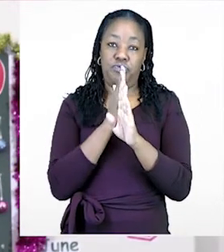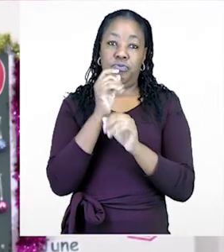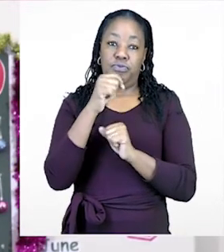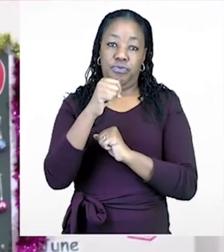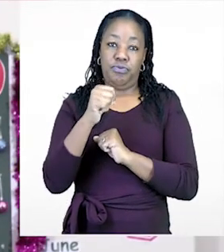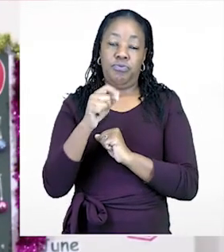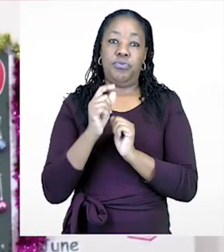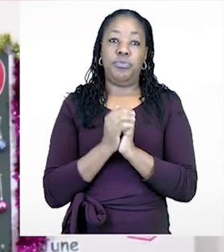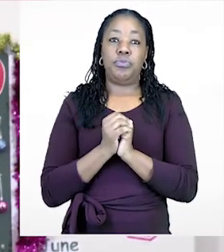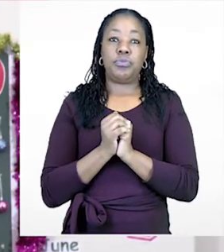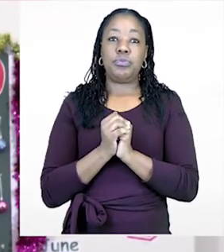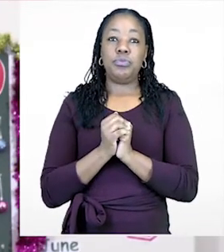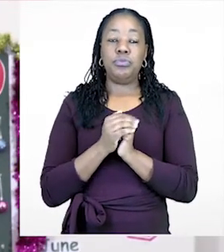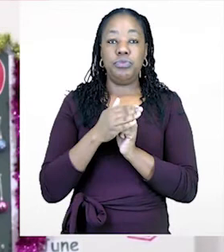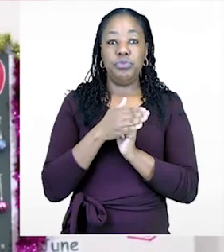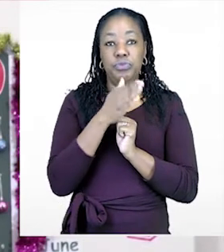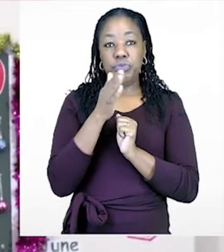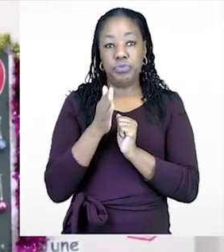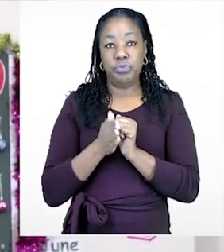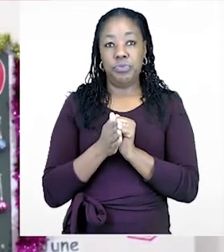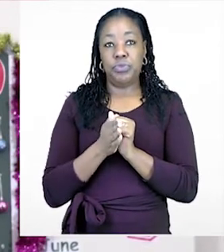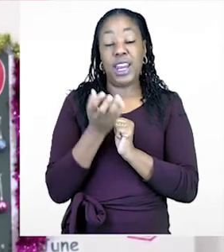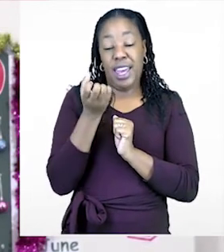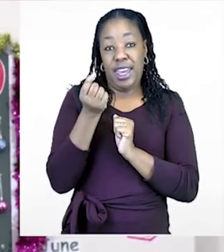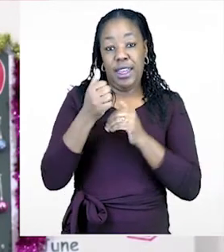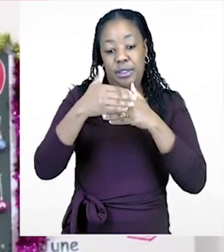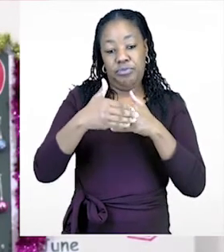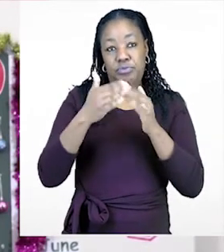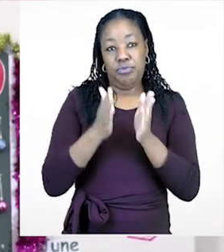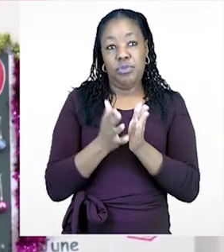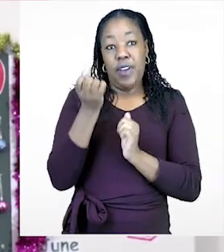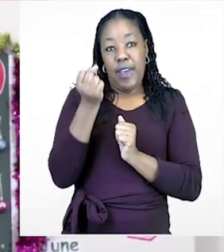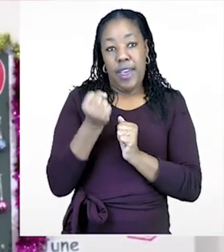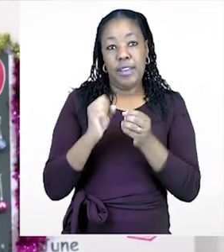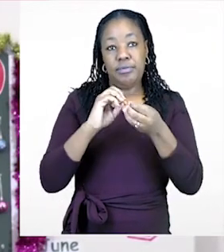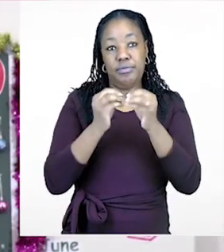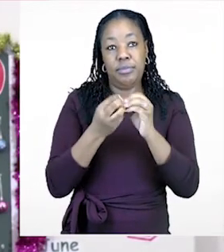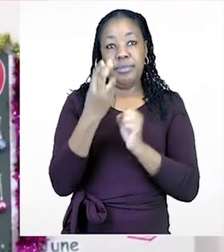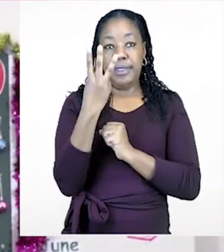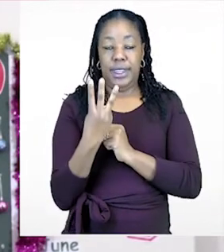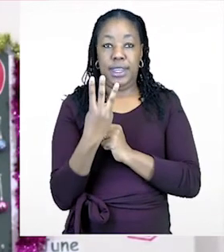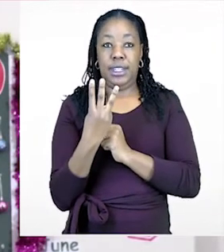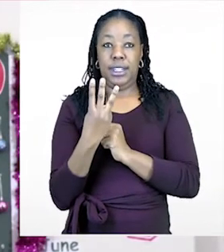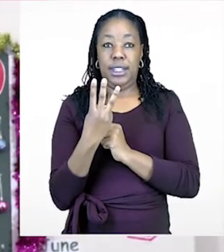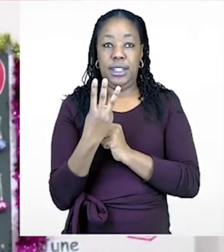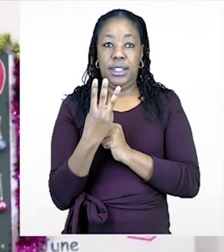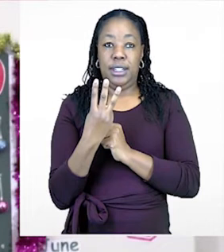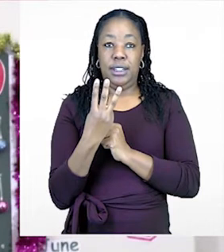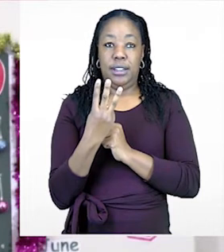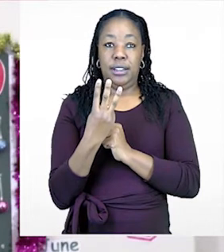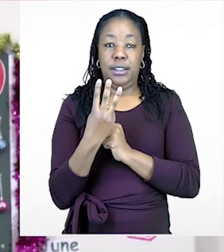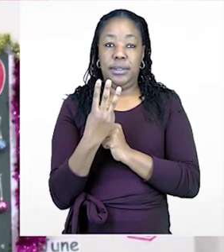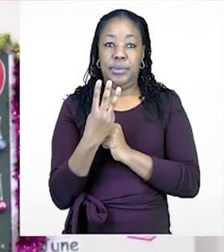box. It has the number 3 in it. And we are moving to the next one. That one is